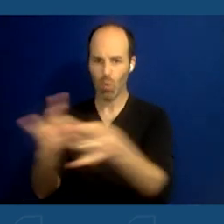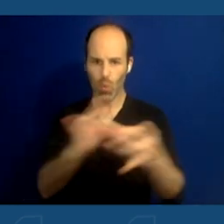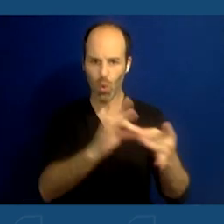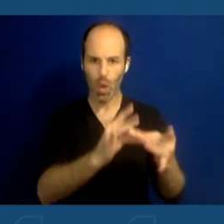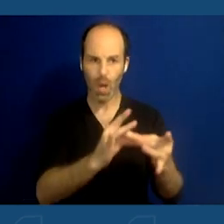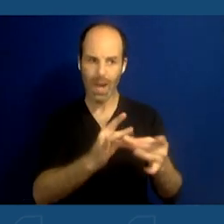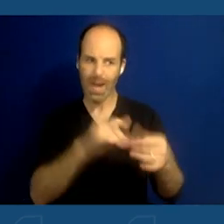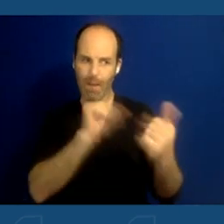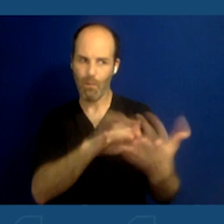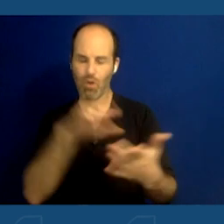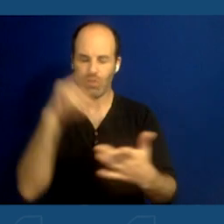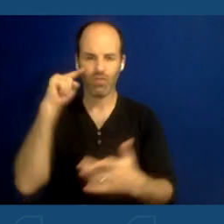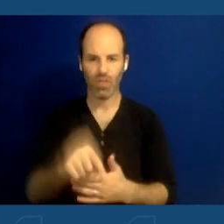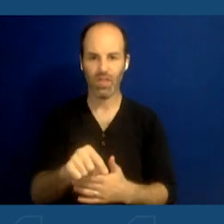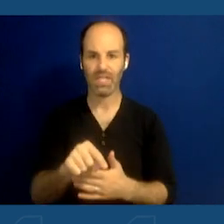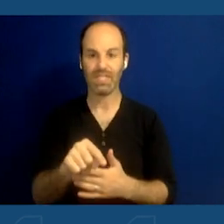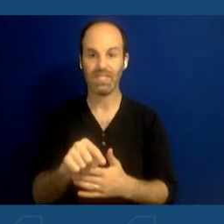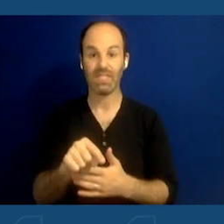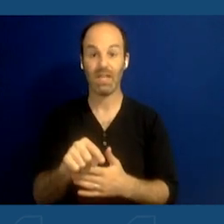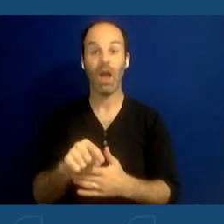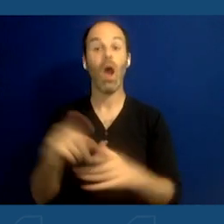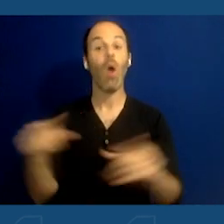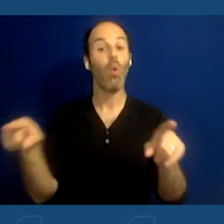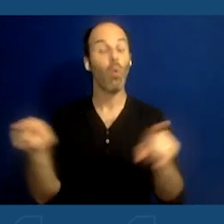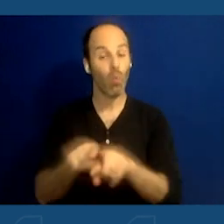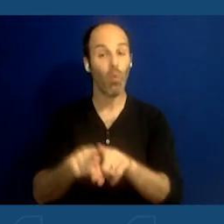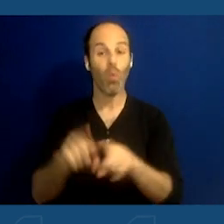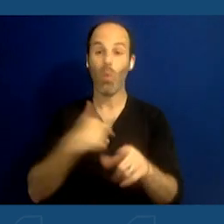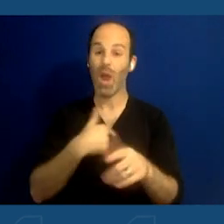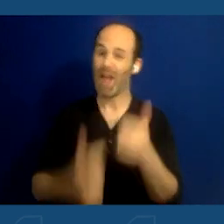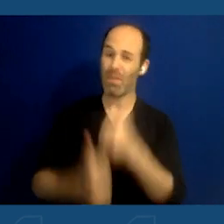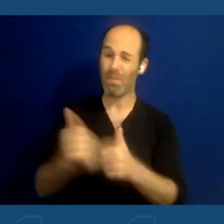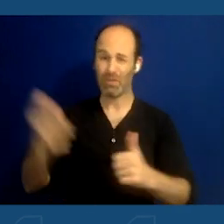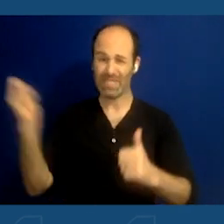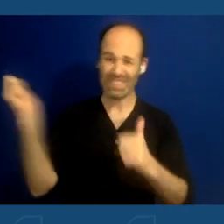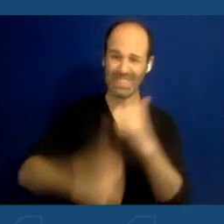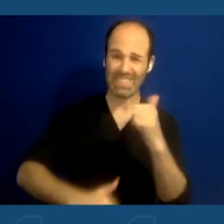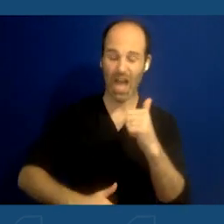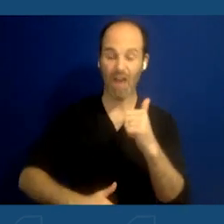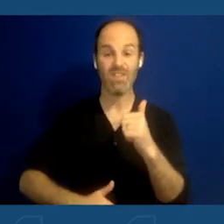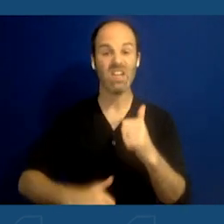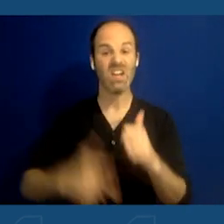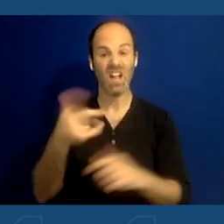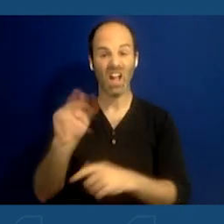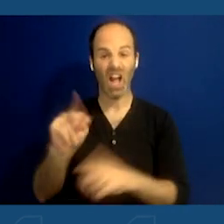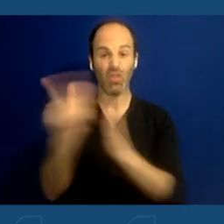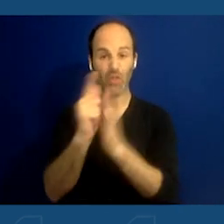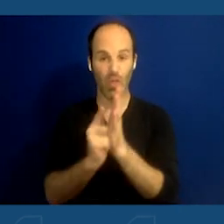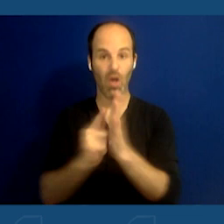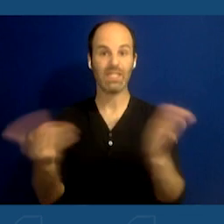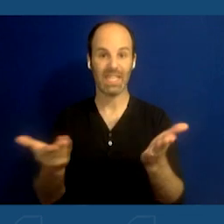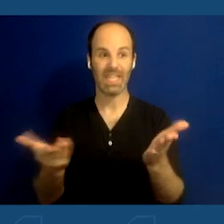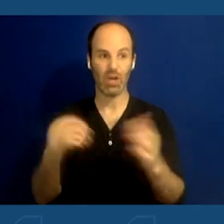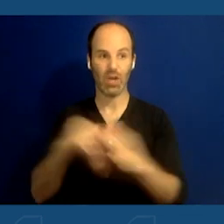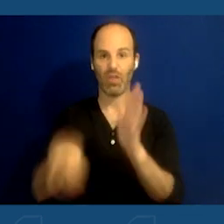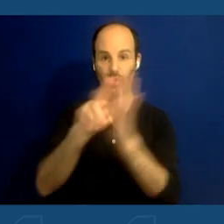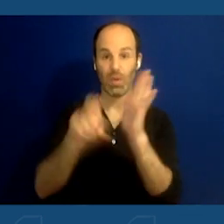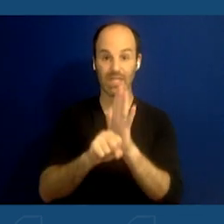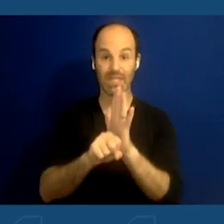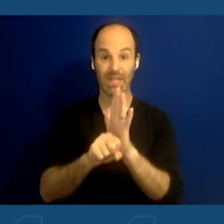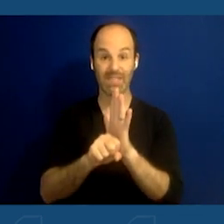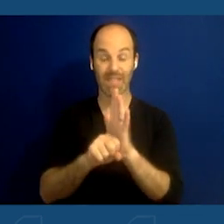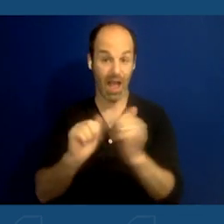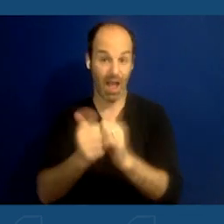also we have the toughest gun laws in the nation. How do we do that? Well, you have to be focused. You have to overcome a lot of